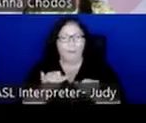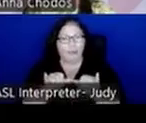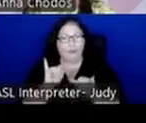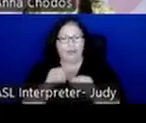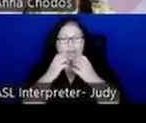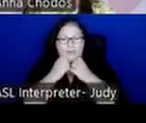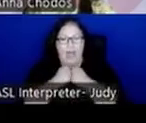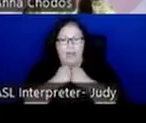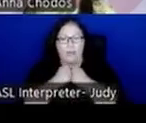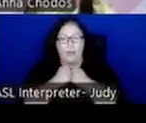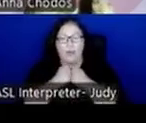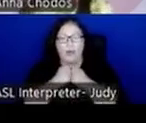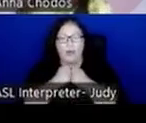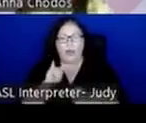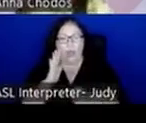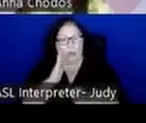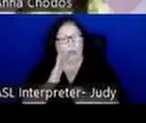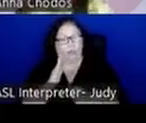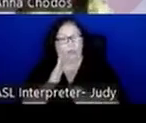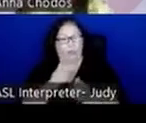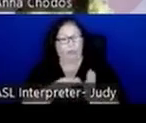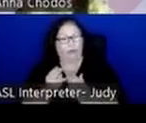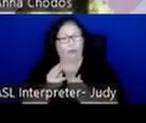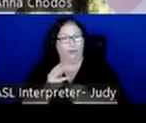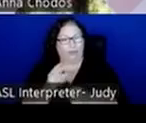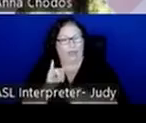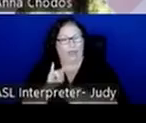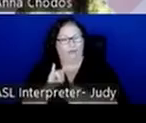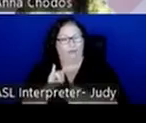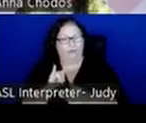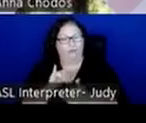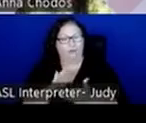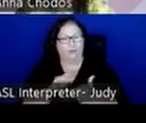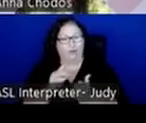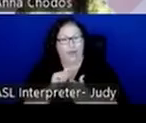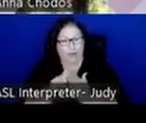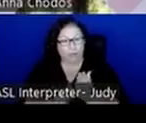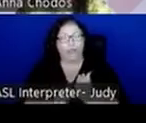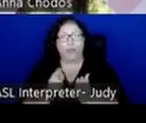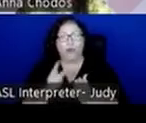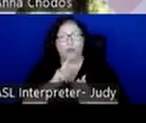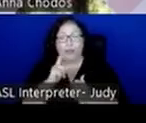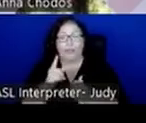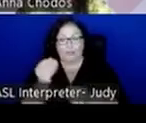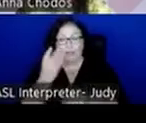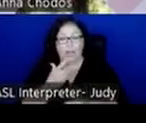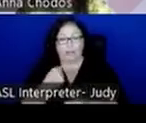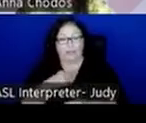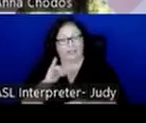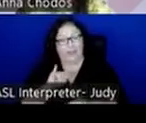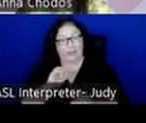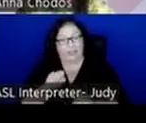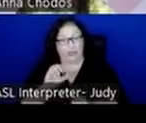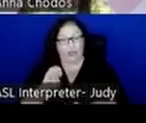literature tells us that these are also that could potentially be benefits for integrating caregivers into